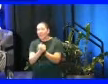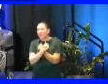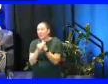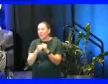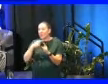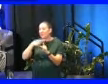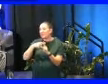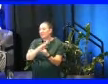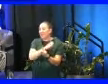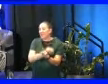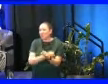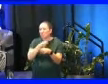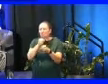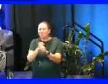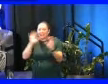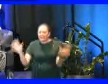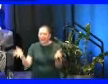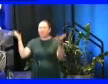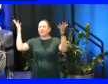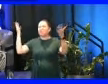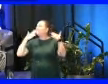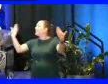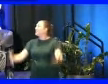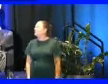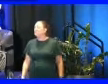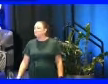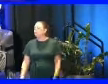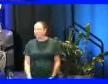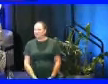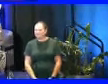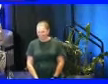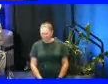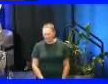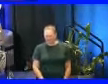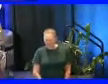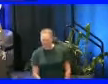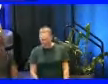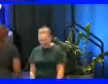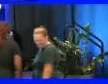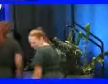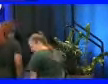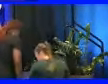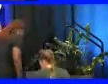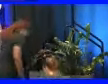positive energy creates elevation. Thank you. Thank you, Laura.